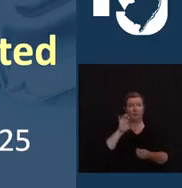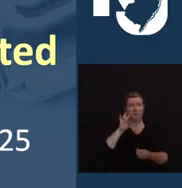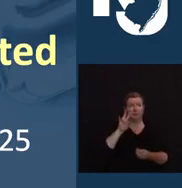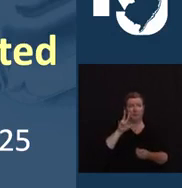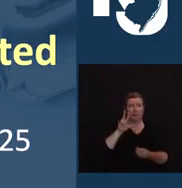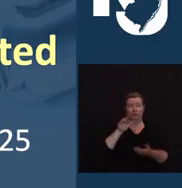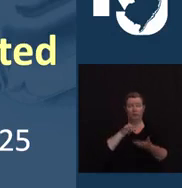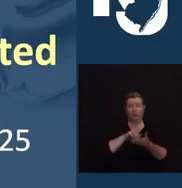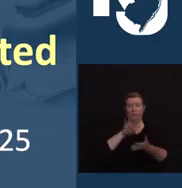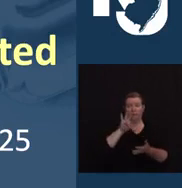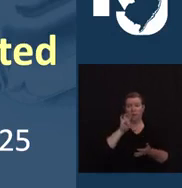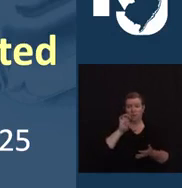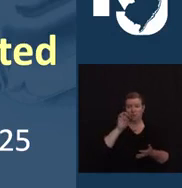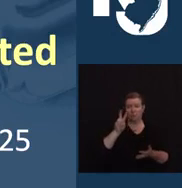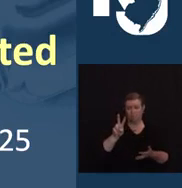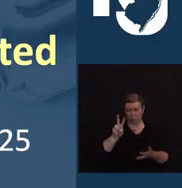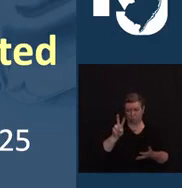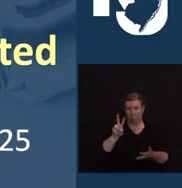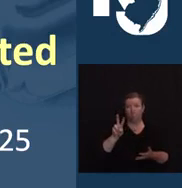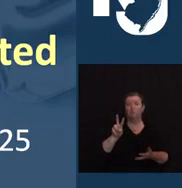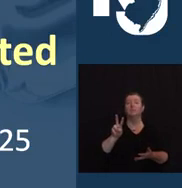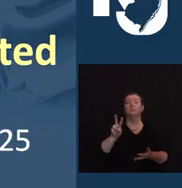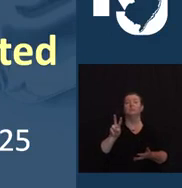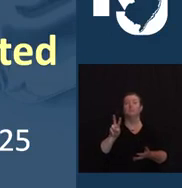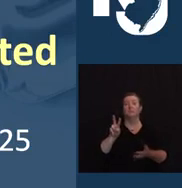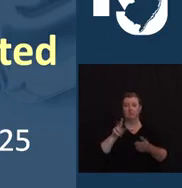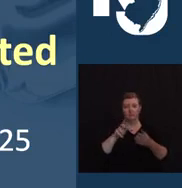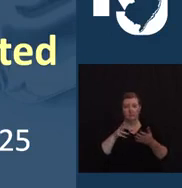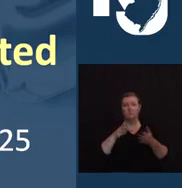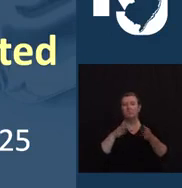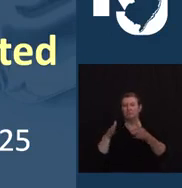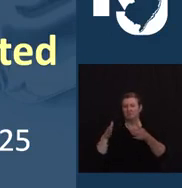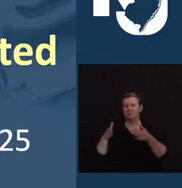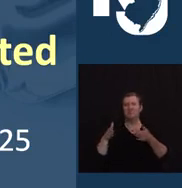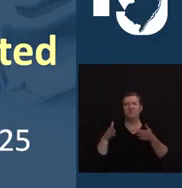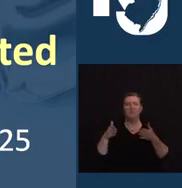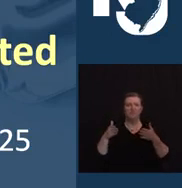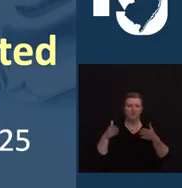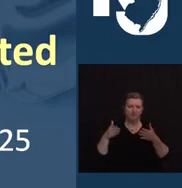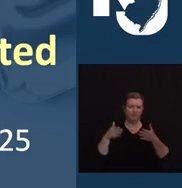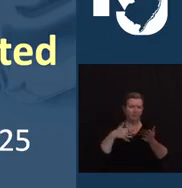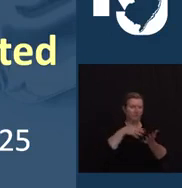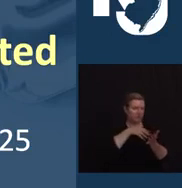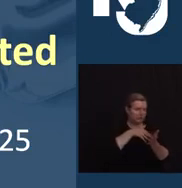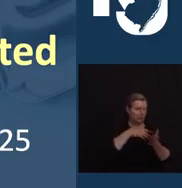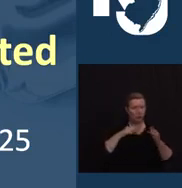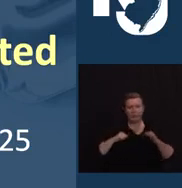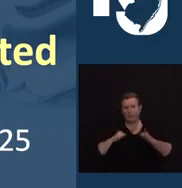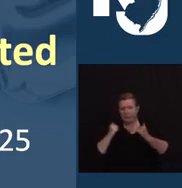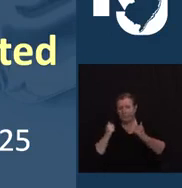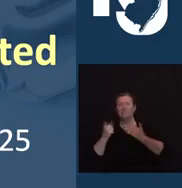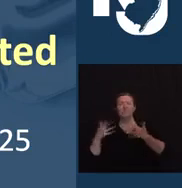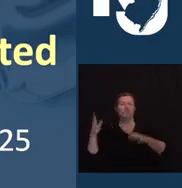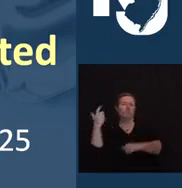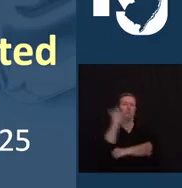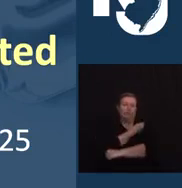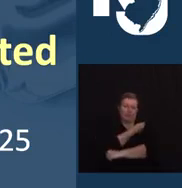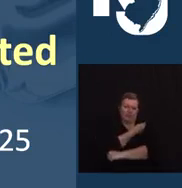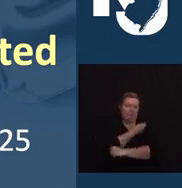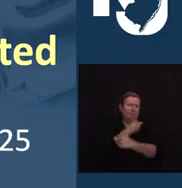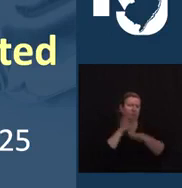5,573,402 individuals who live, work, or study in New Jersey who have now completed their vaccination schedules. More